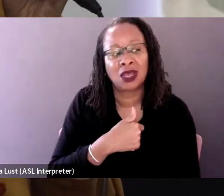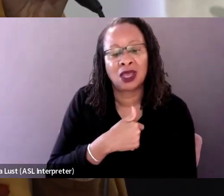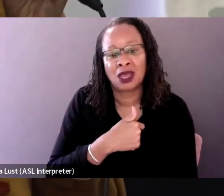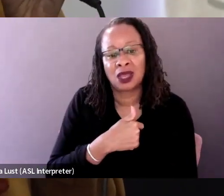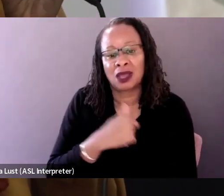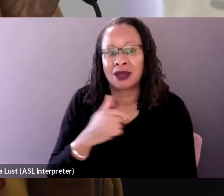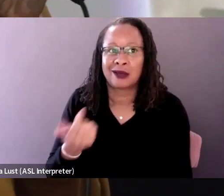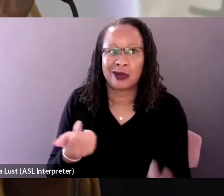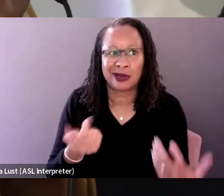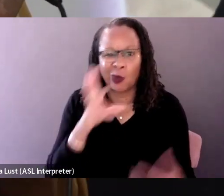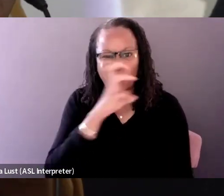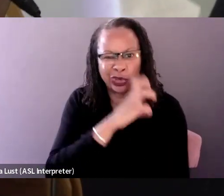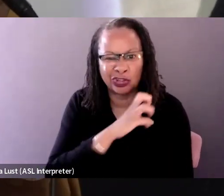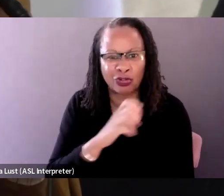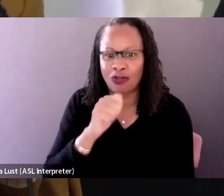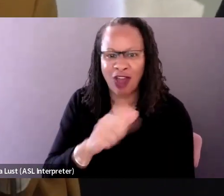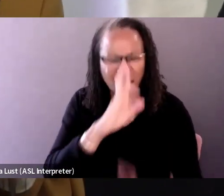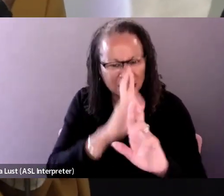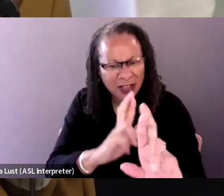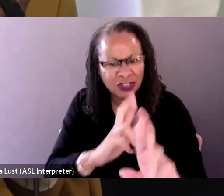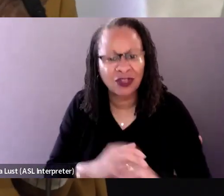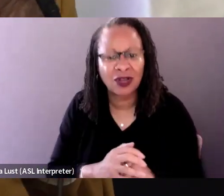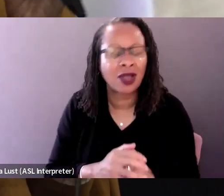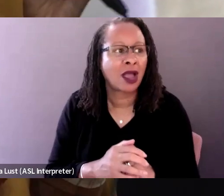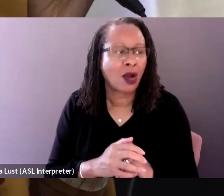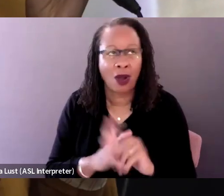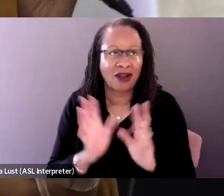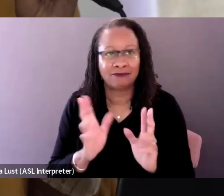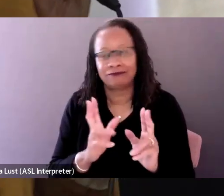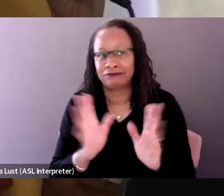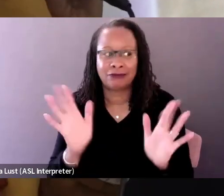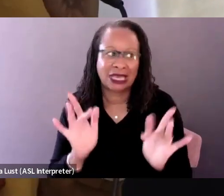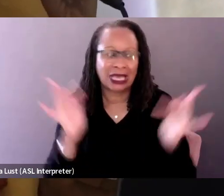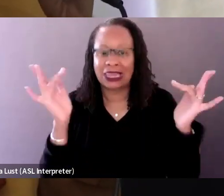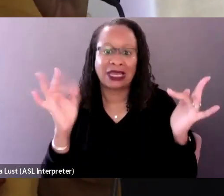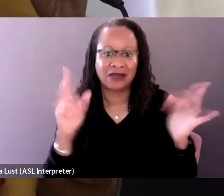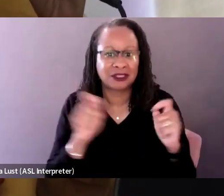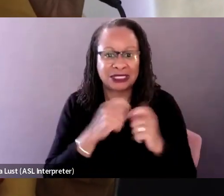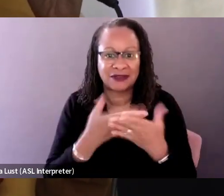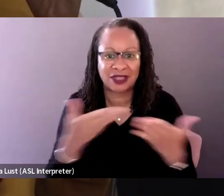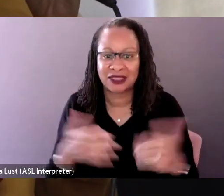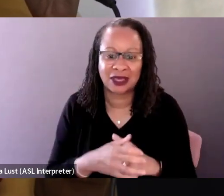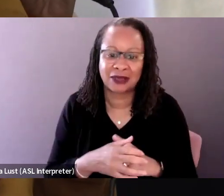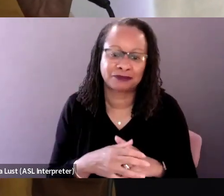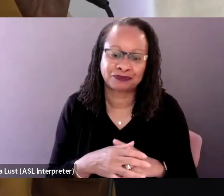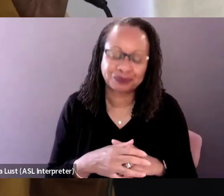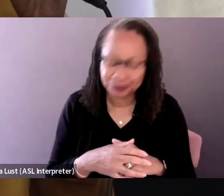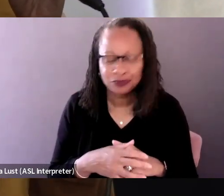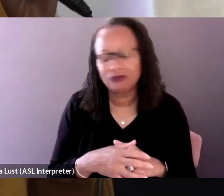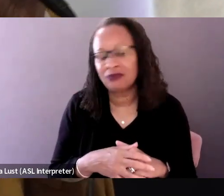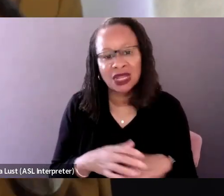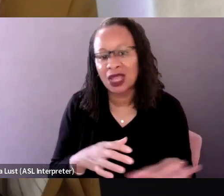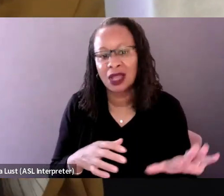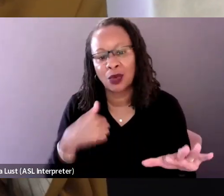or disrespectful or making light of certain things. And so, like, it's worth outlining, like, I'm not Haitian. And we are making a film